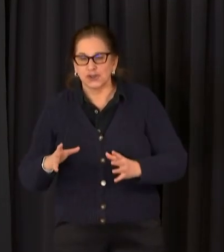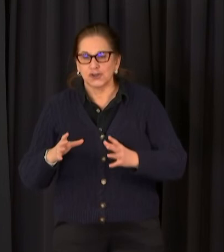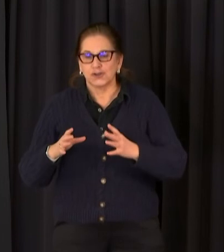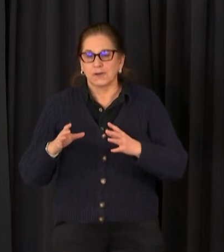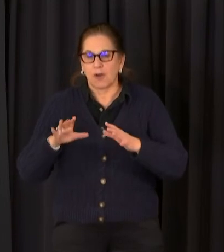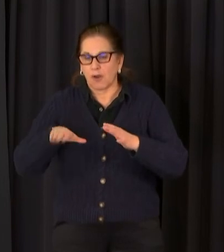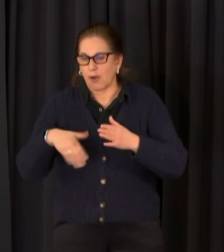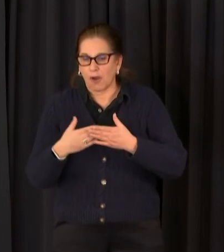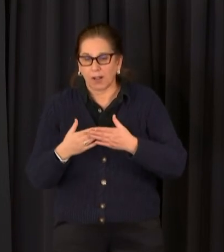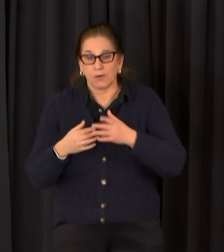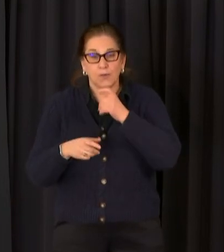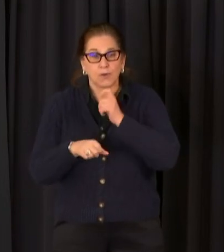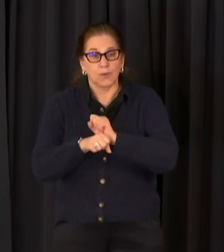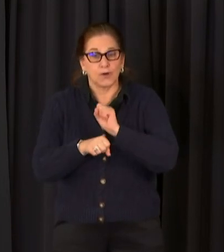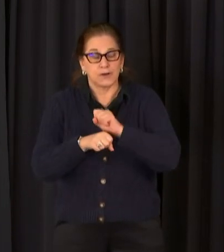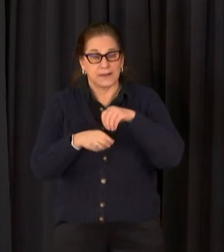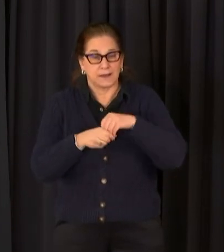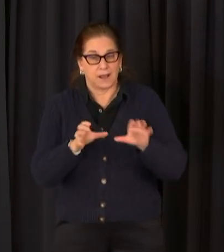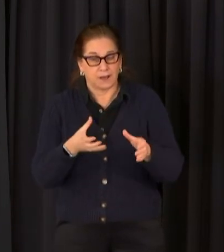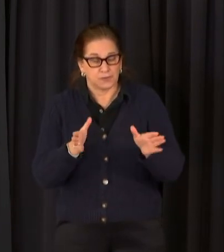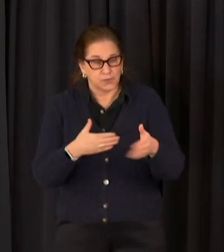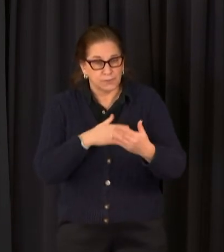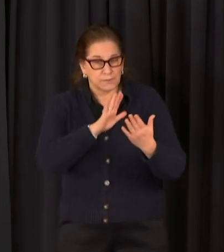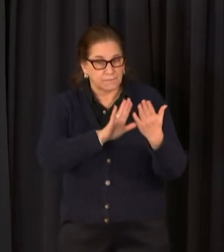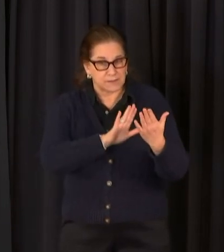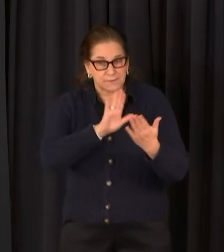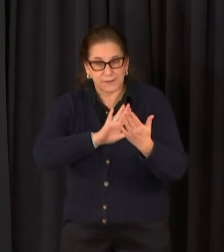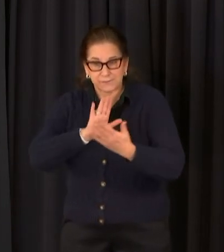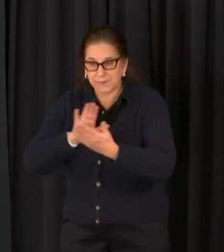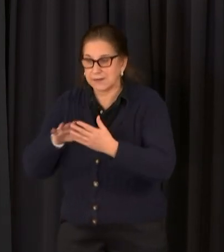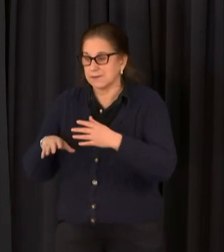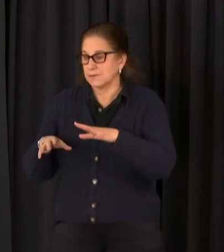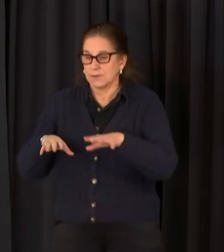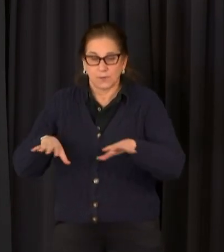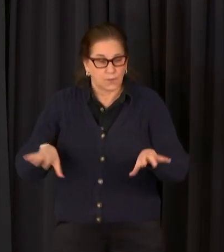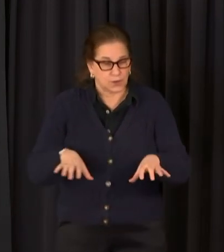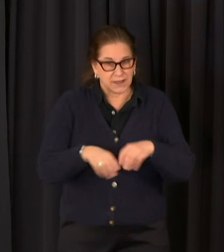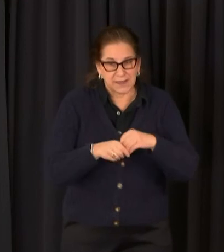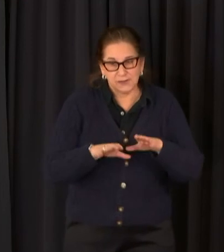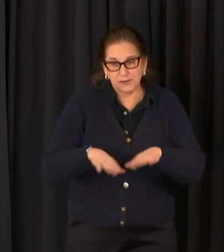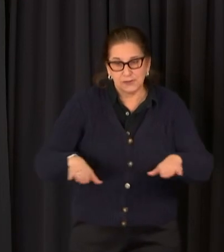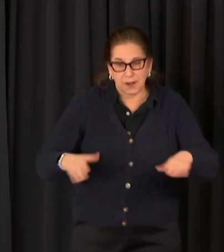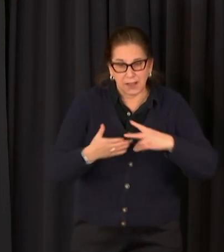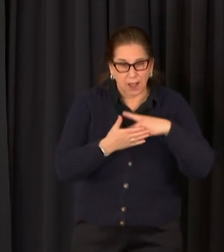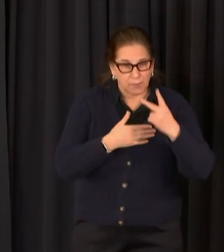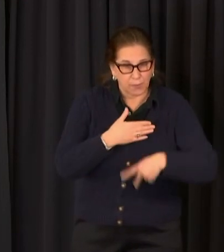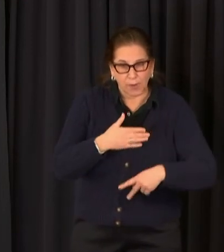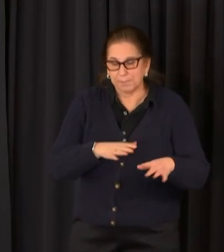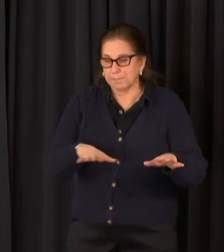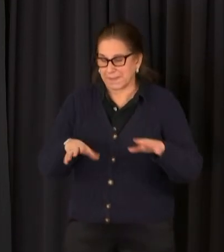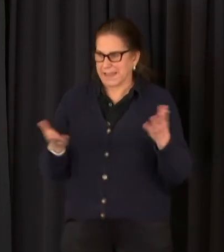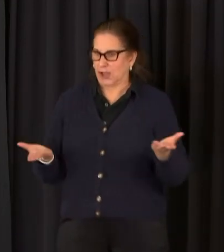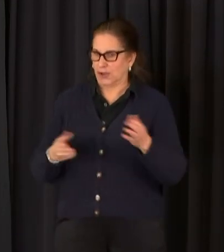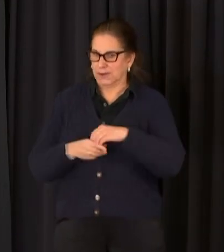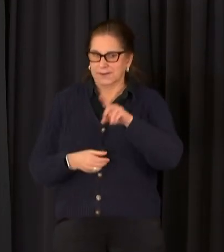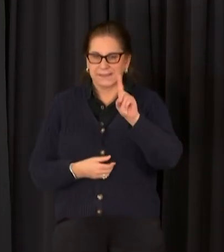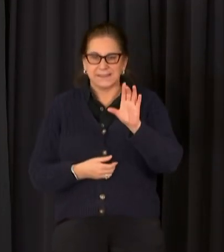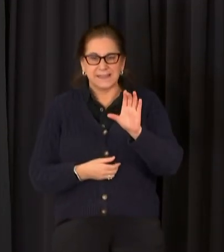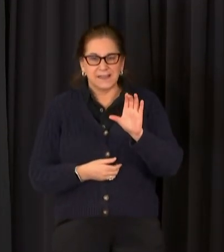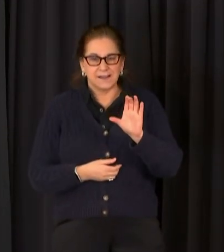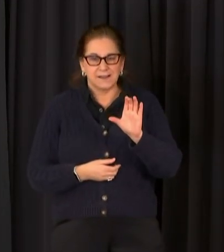work in person at a school or child care center in Washington, D.C., and